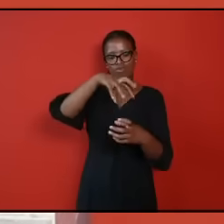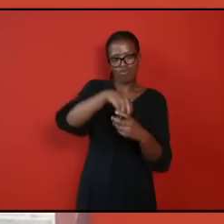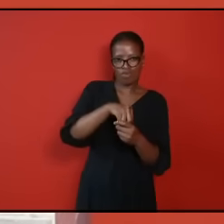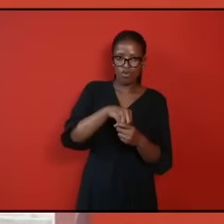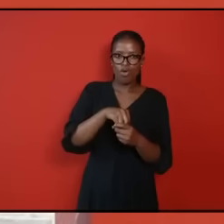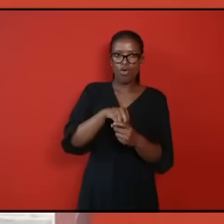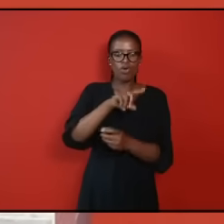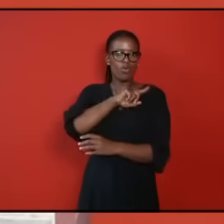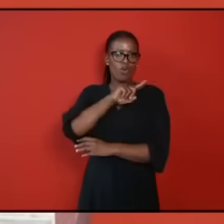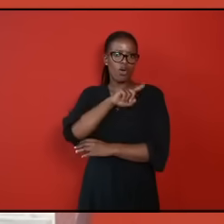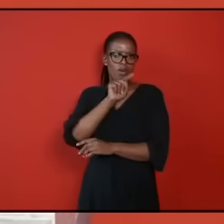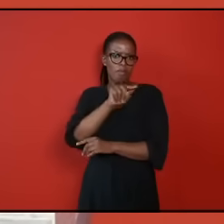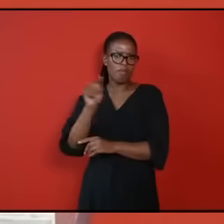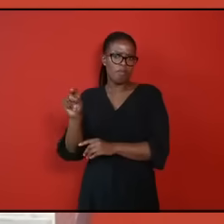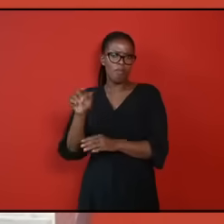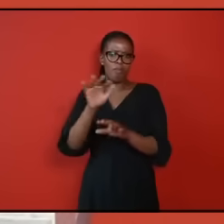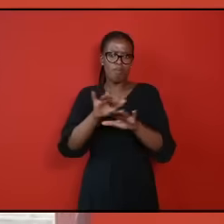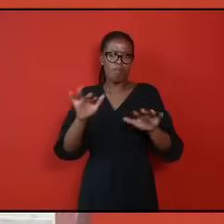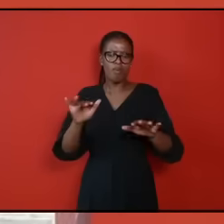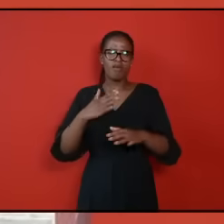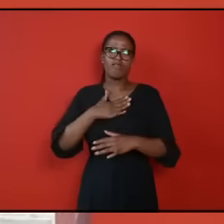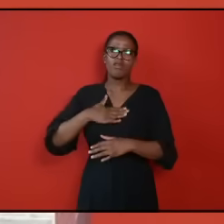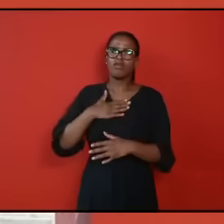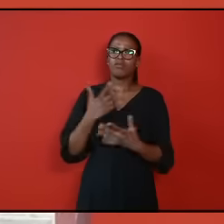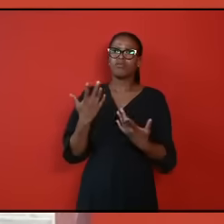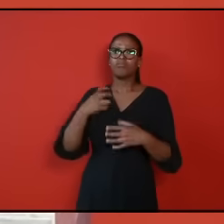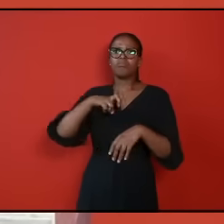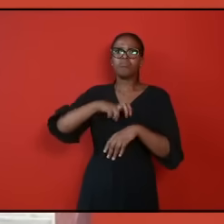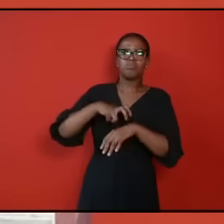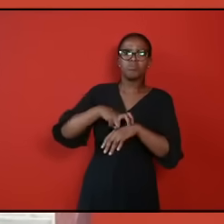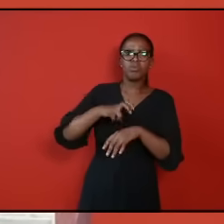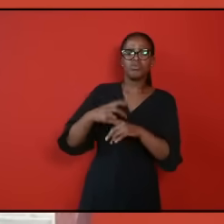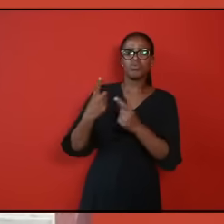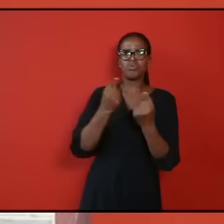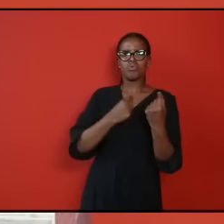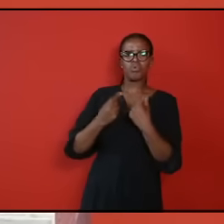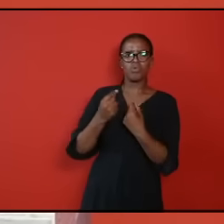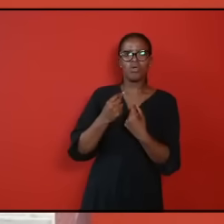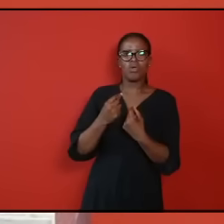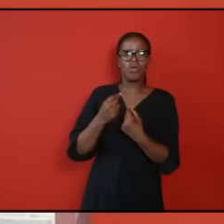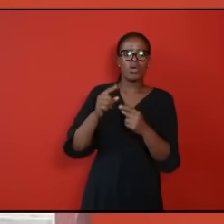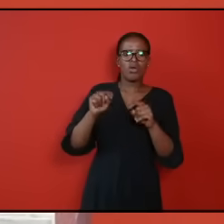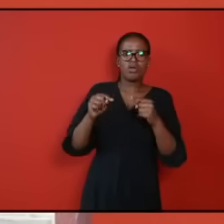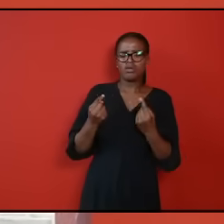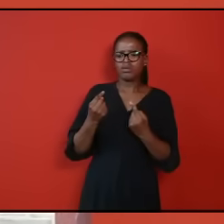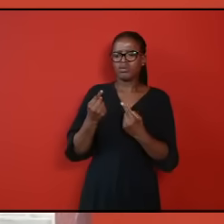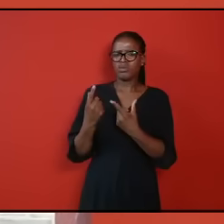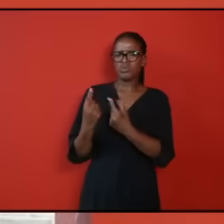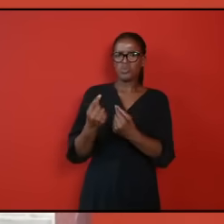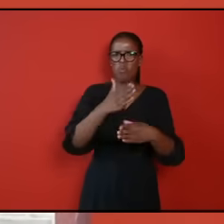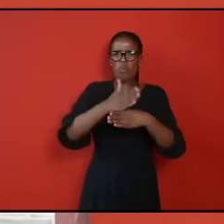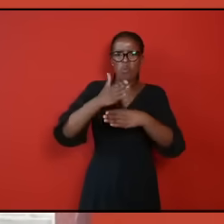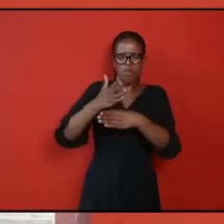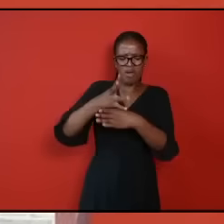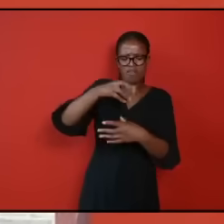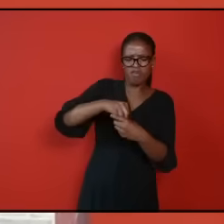Because those people think they're entitled, they are permanently there, they no longer make an effort, they are not